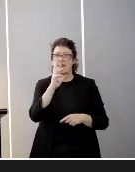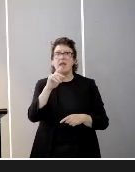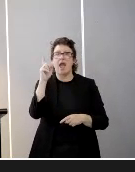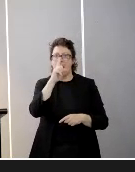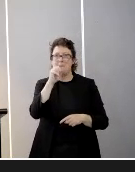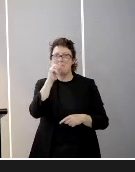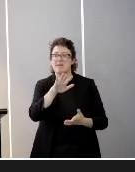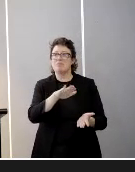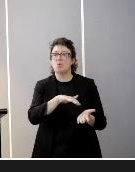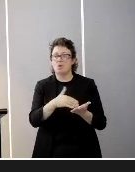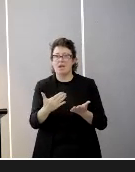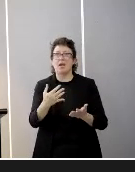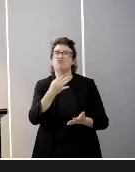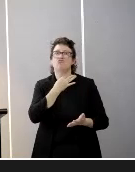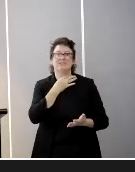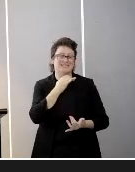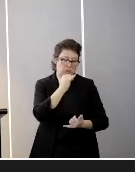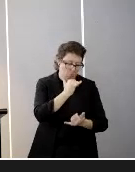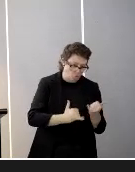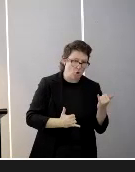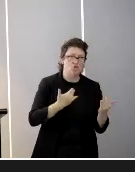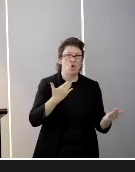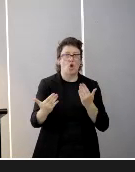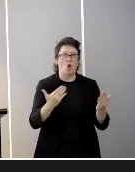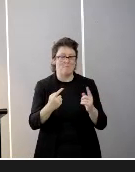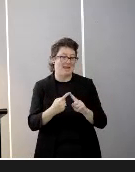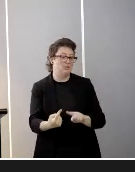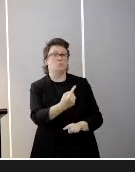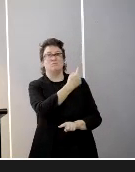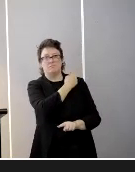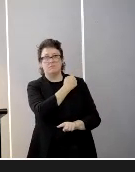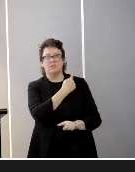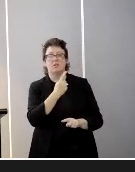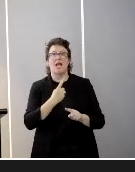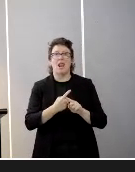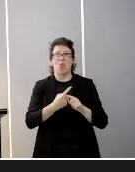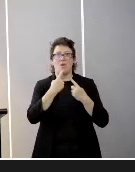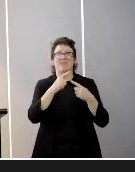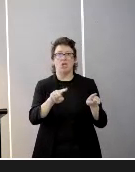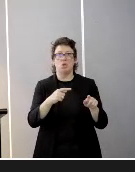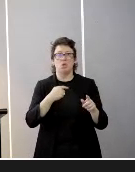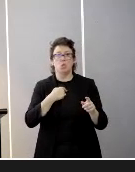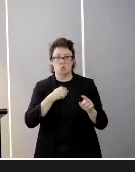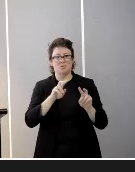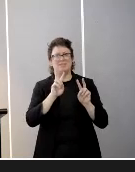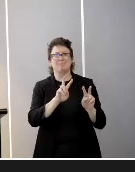are now more at risk from mental health problems than ever. And a lot in the news, we're seeing that